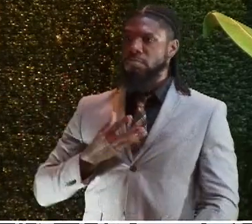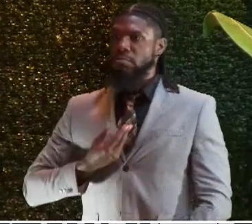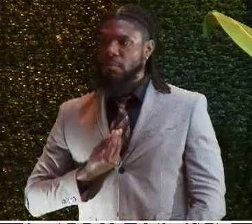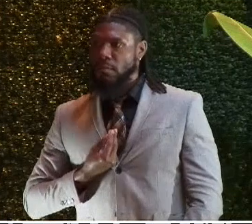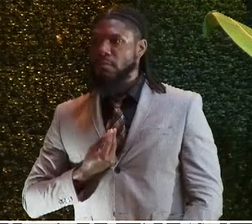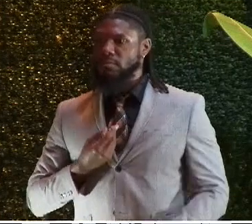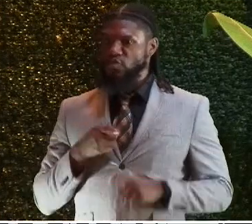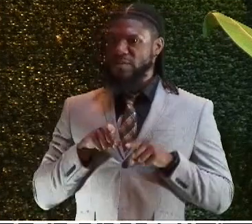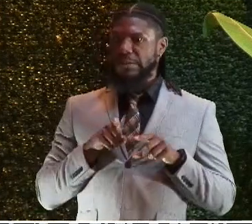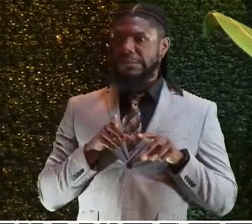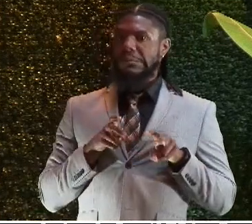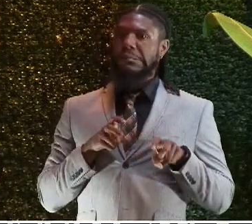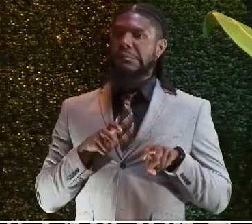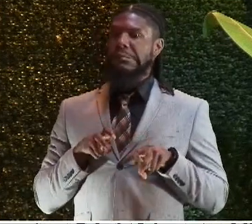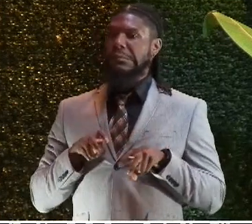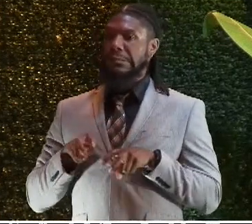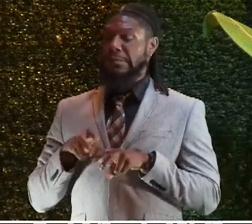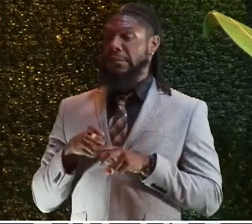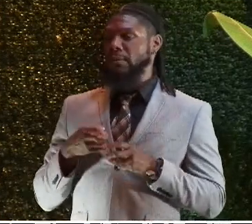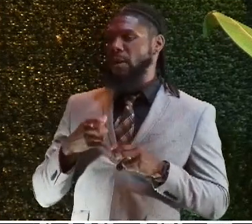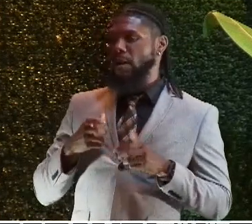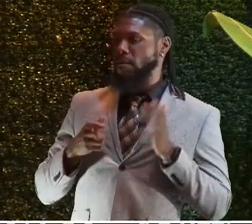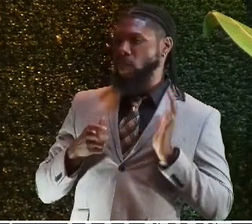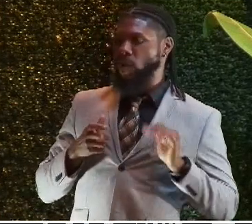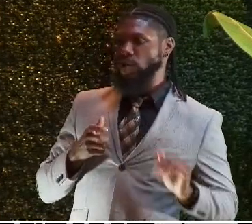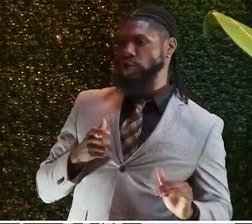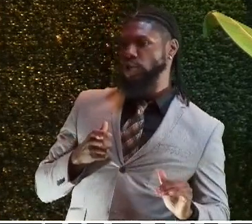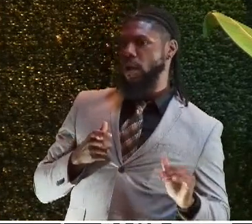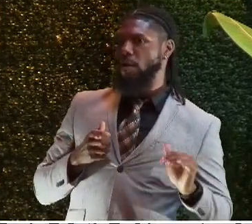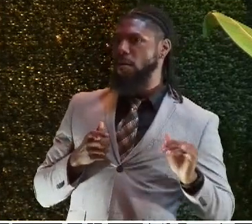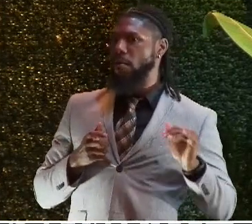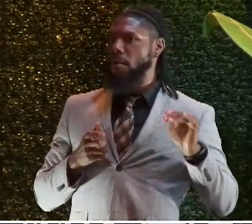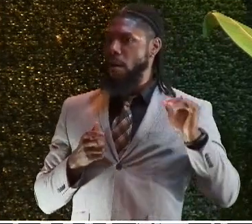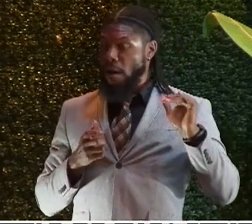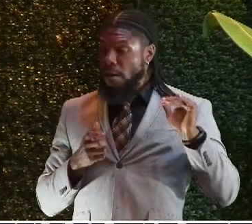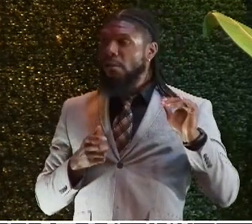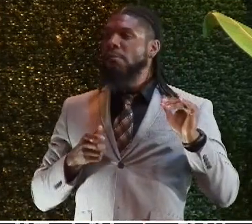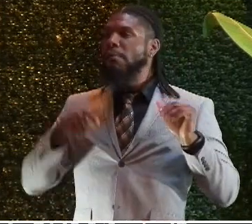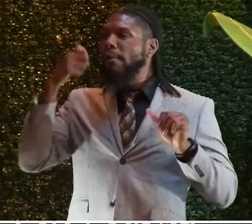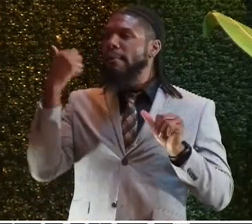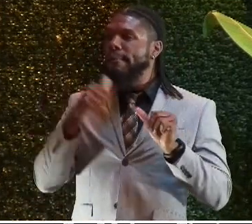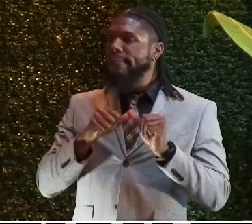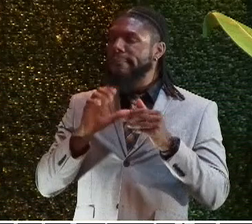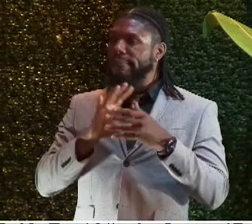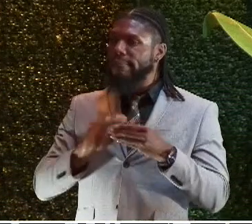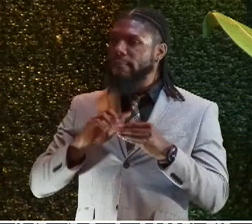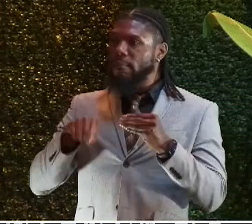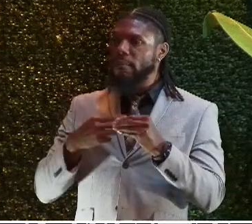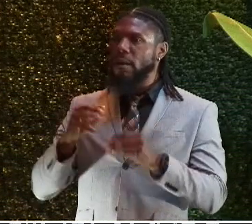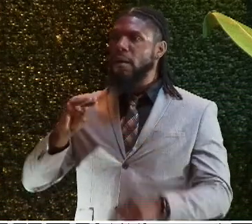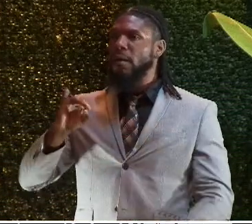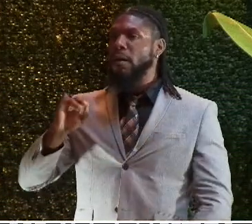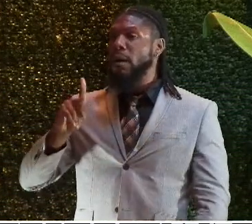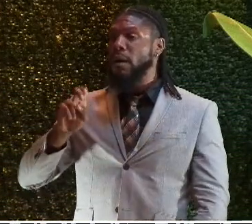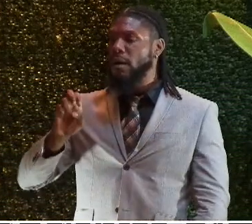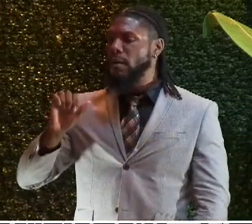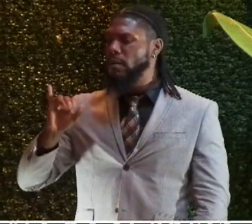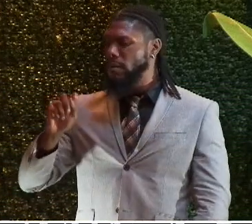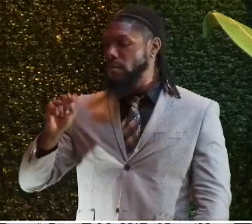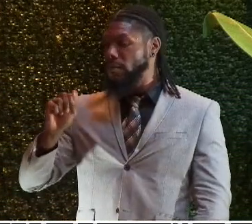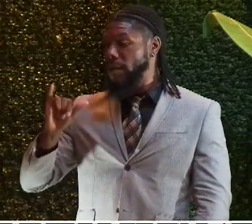being young, coming up, there was a story that came out about Mike Tyson, I believe it was,